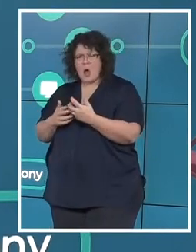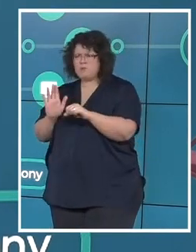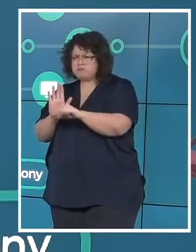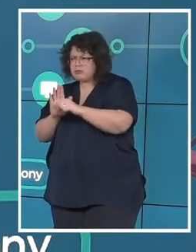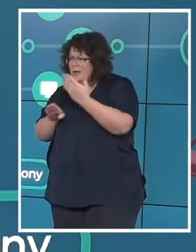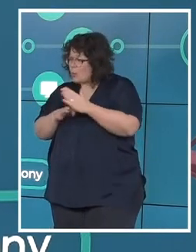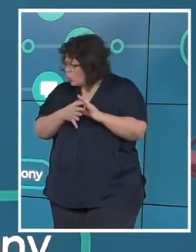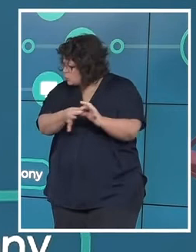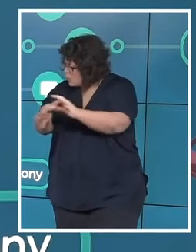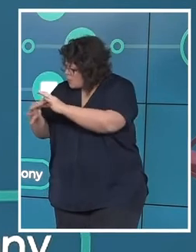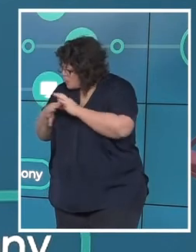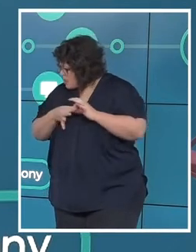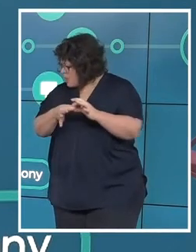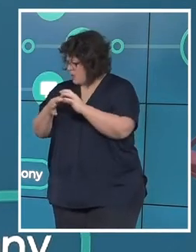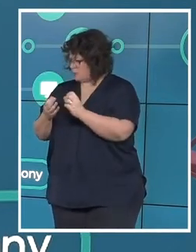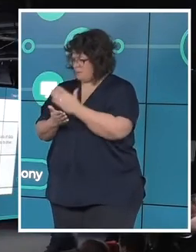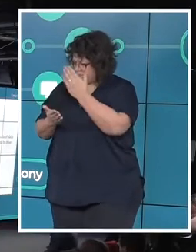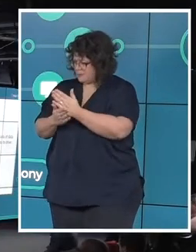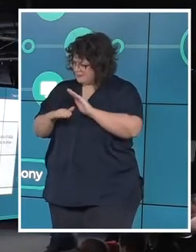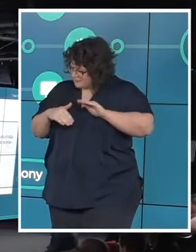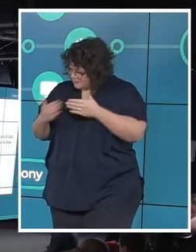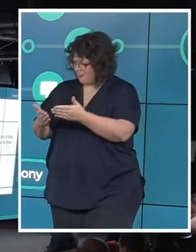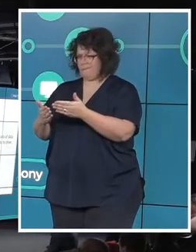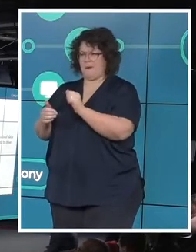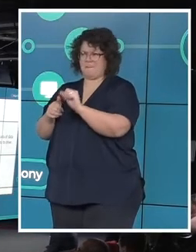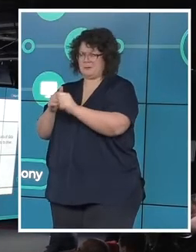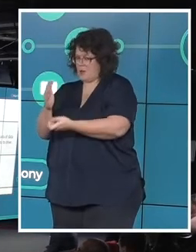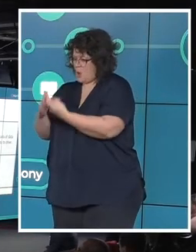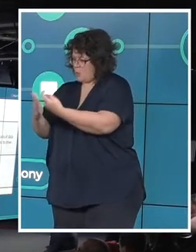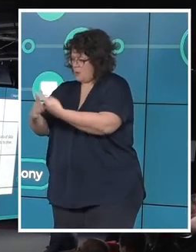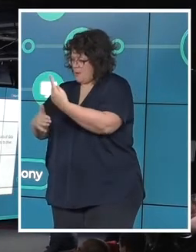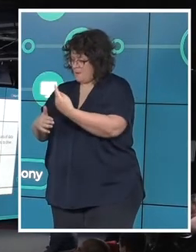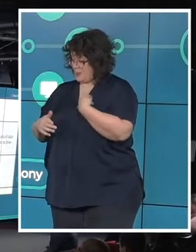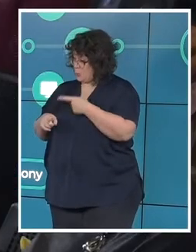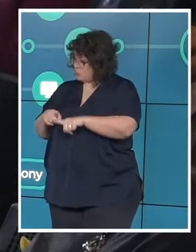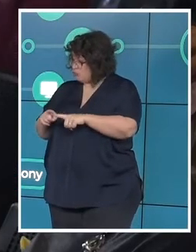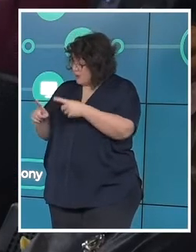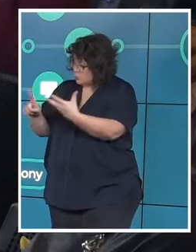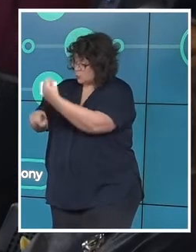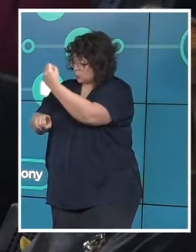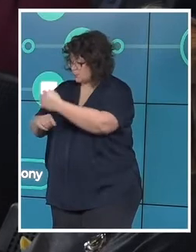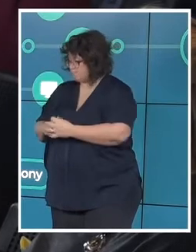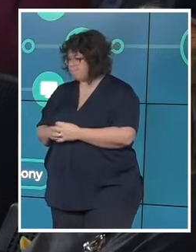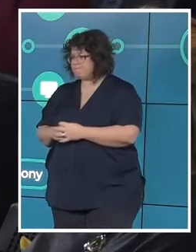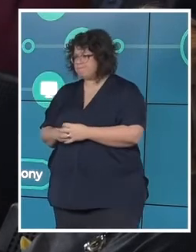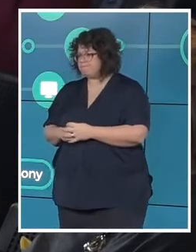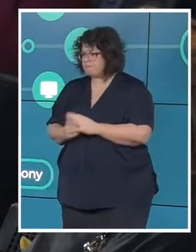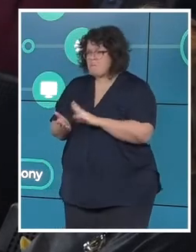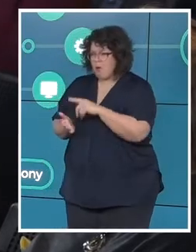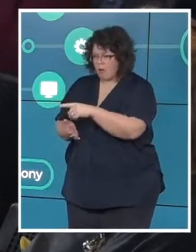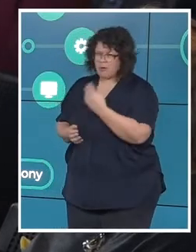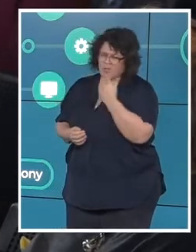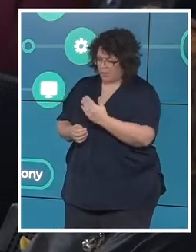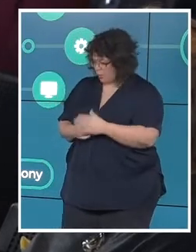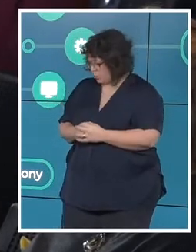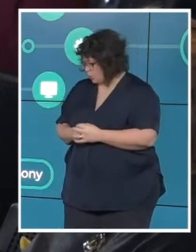richer outcome, and that's what we're trying to drive towards. Cool, thank you. I've got a cheeky one here. Haben, I'm going to read